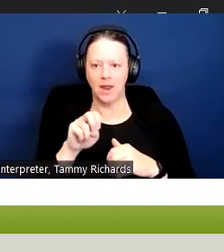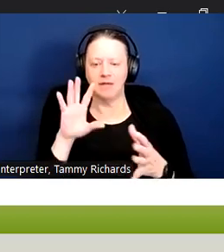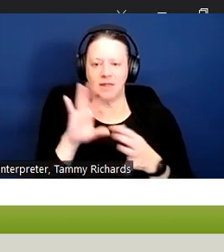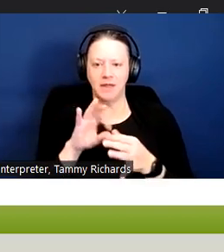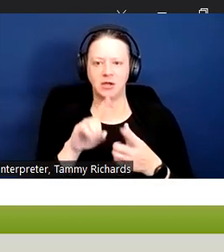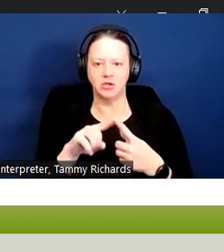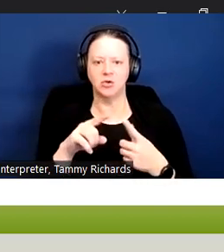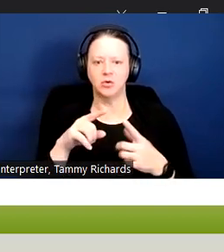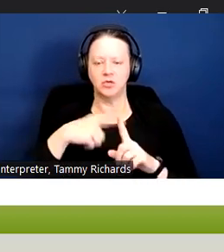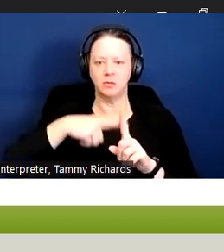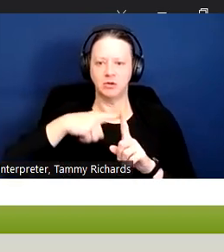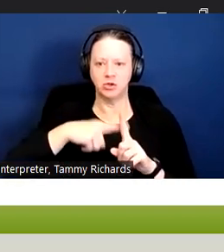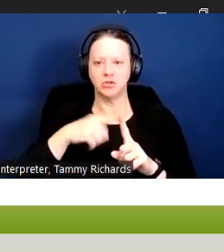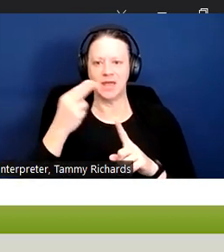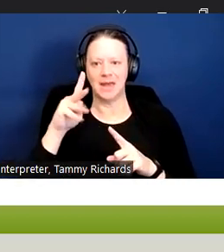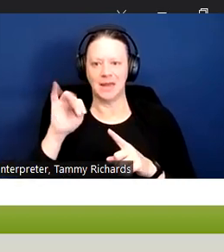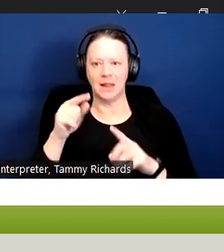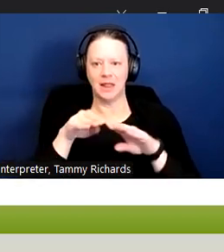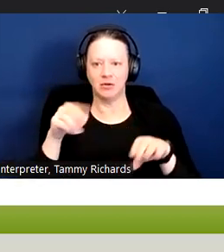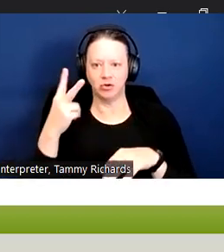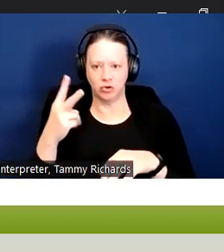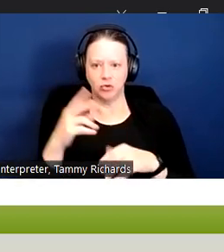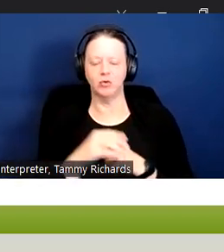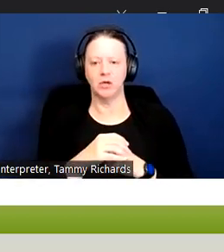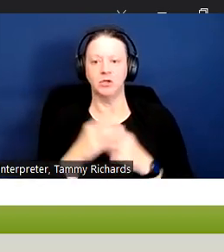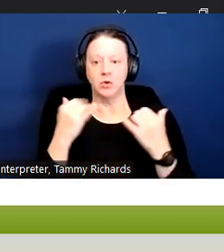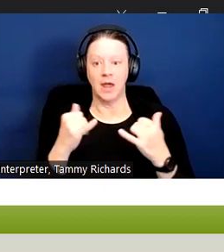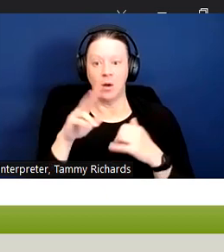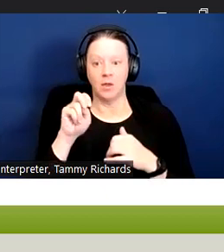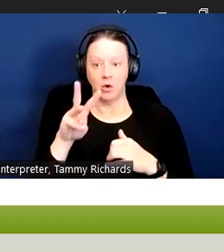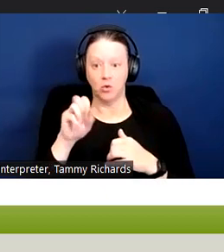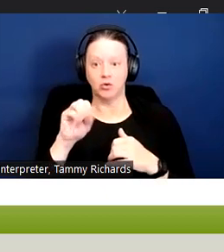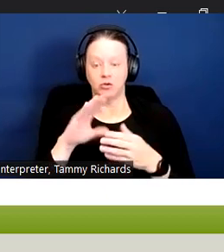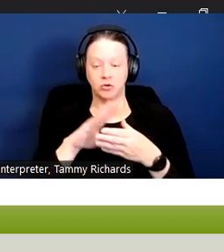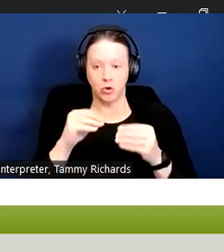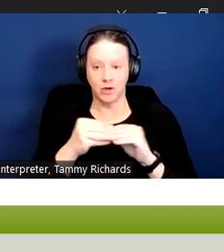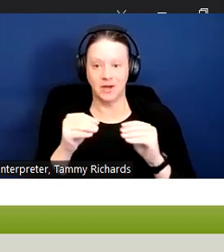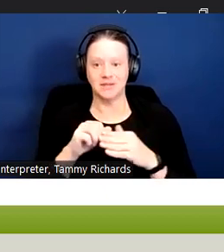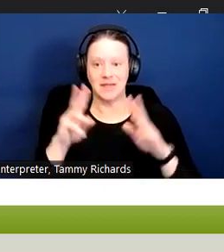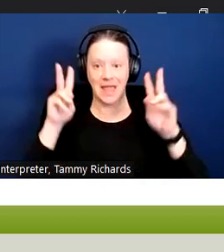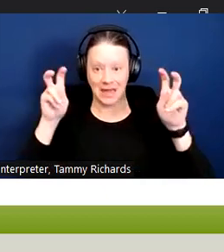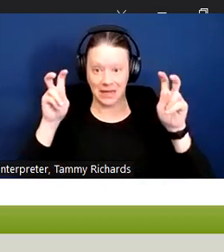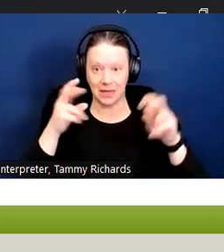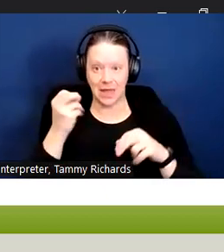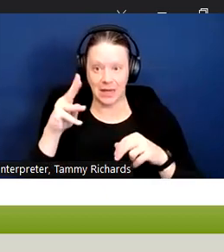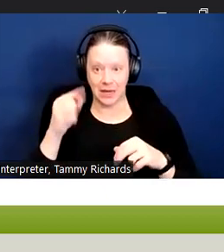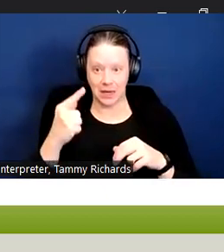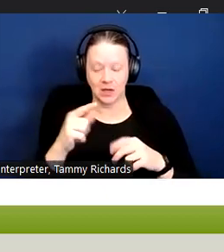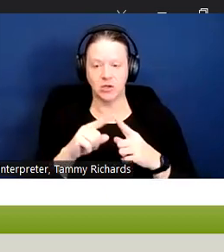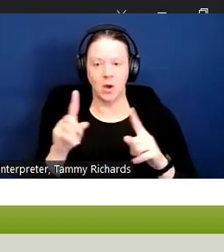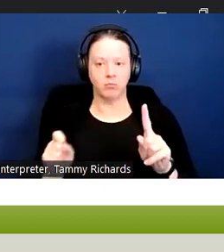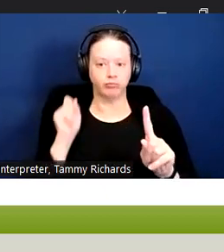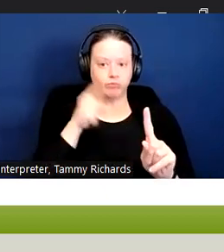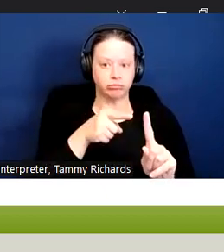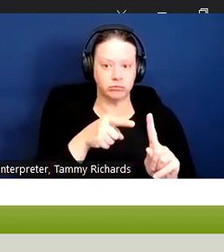2. So if you notice now that news story, that's a heading. So I've jumped straight to